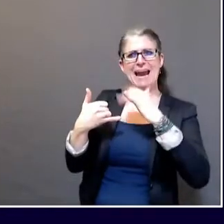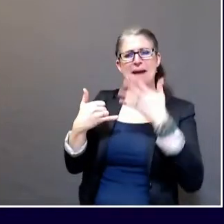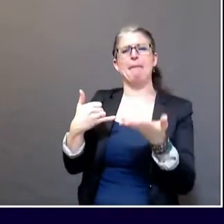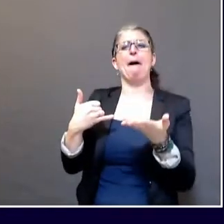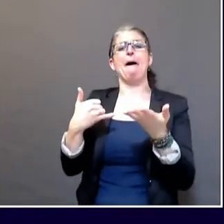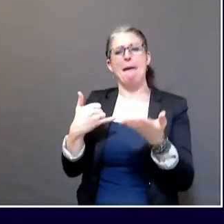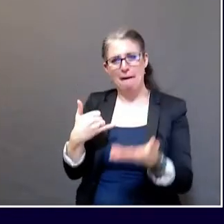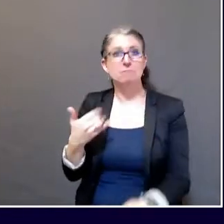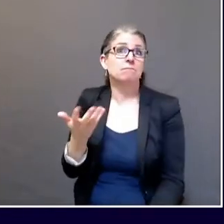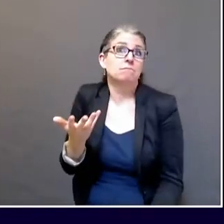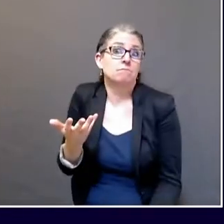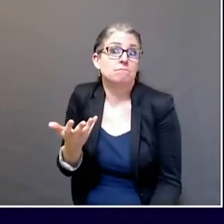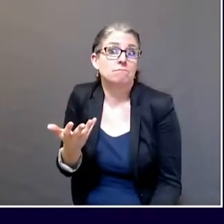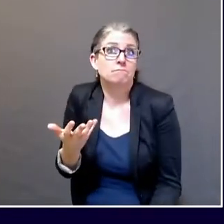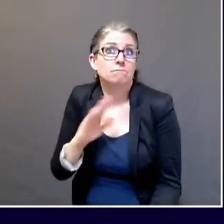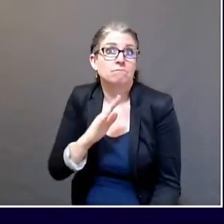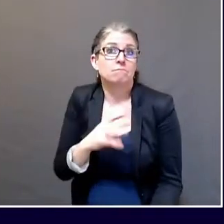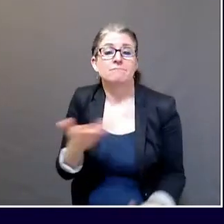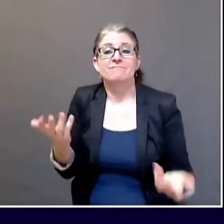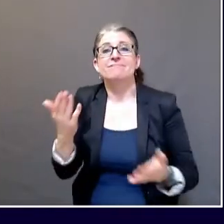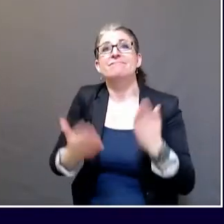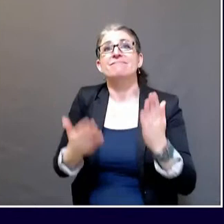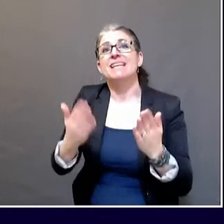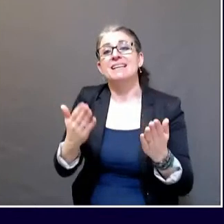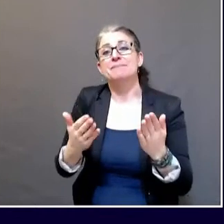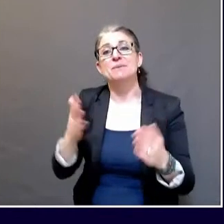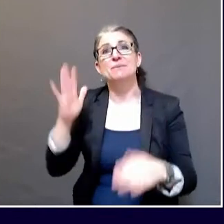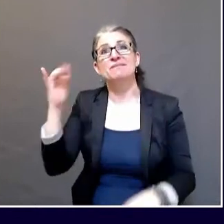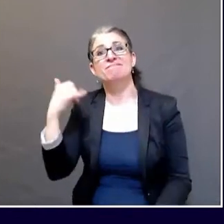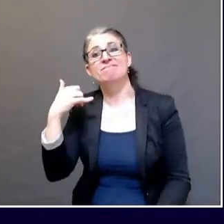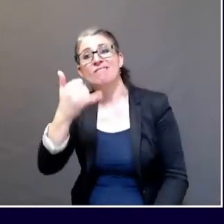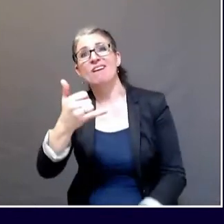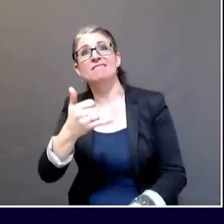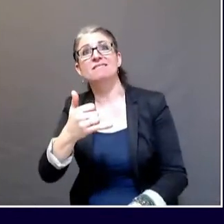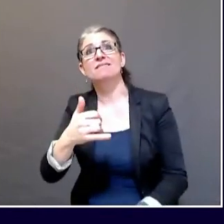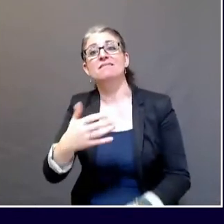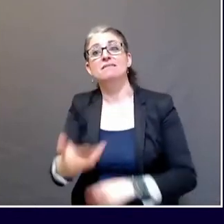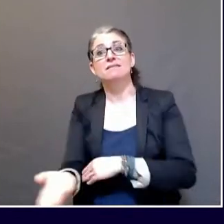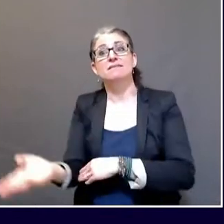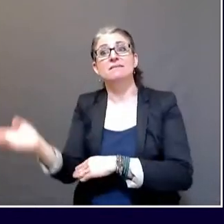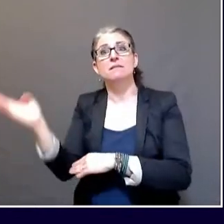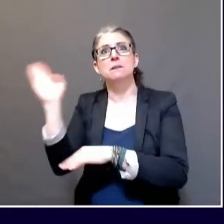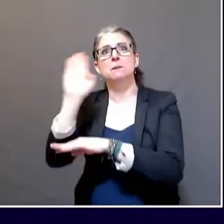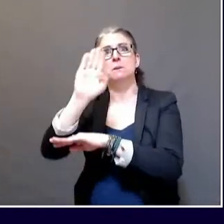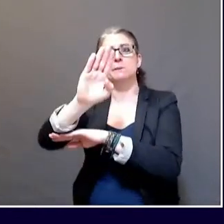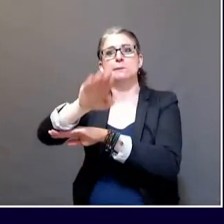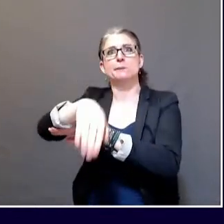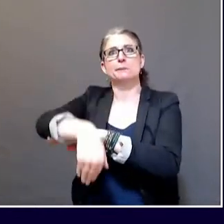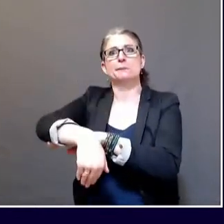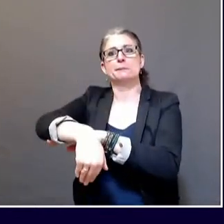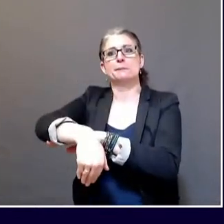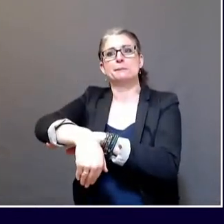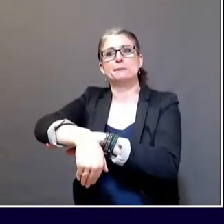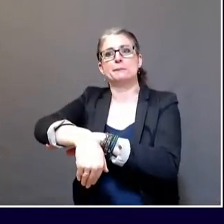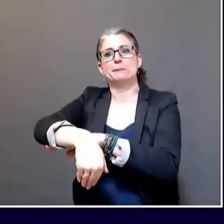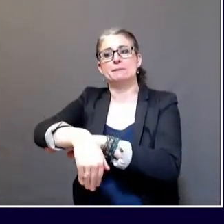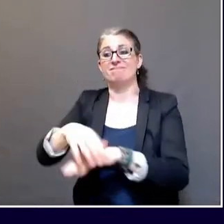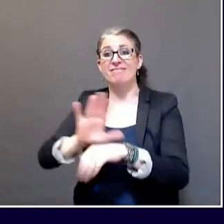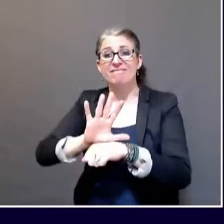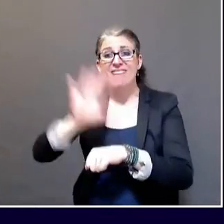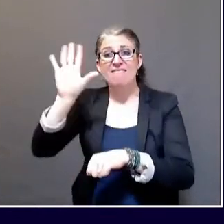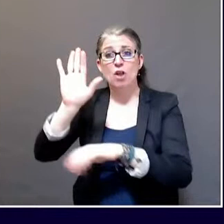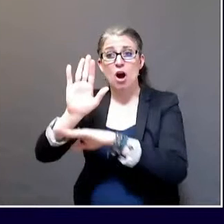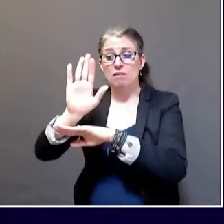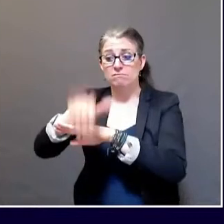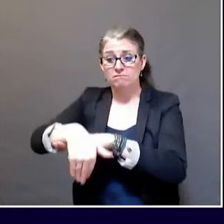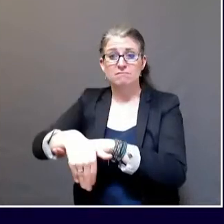phone lines themselves. And the third, and this is the hardest one, is that I ask everyone to bear with us a bit.